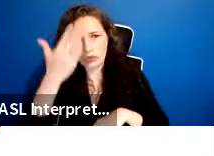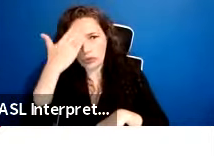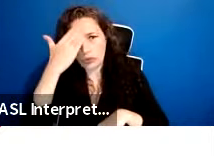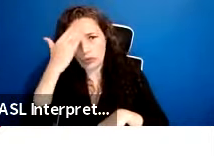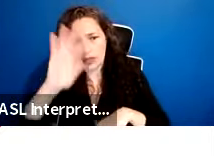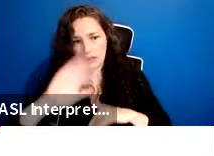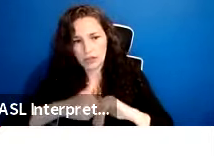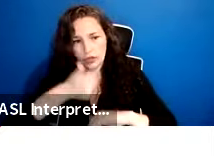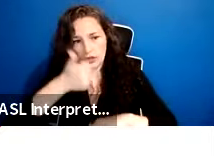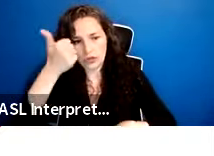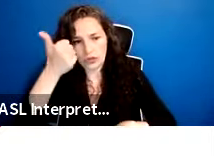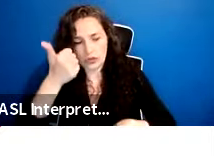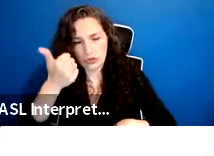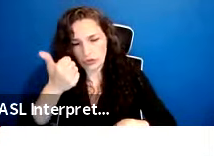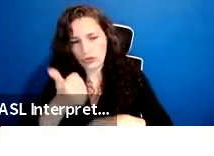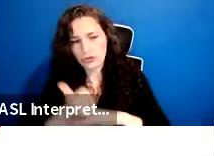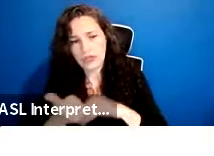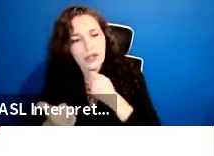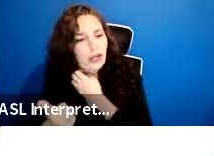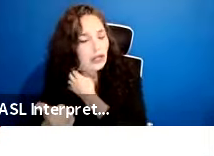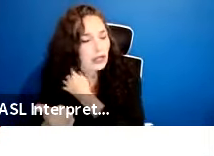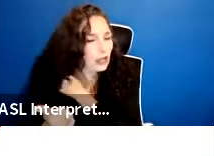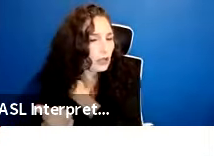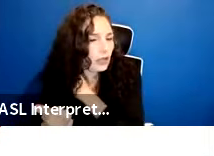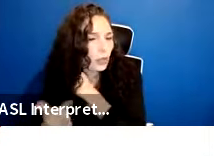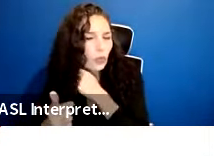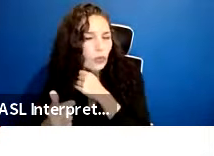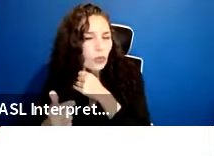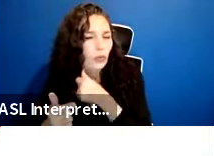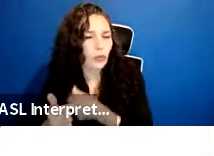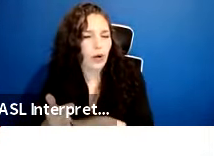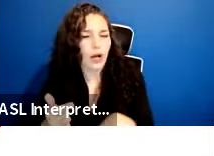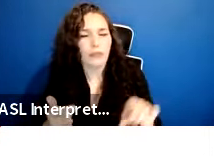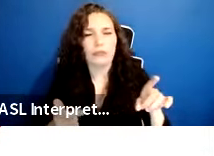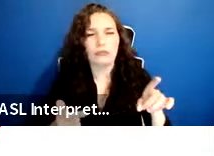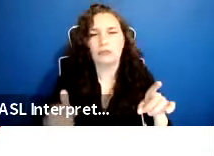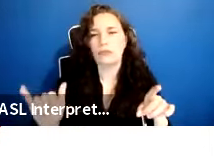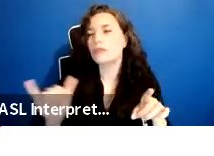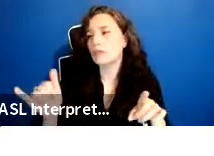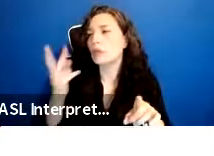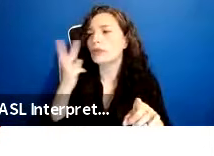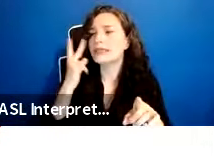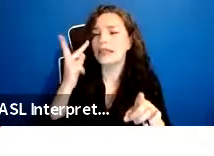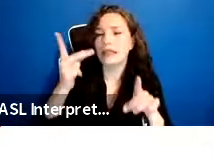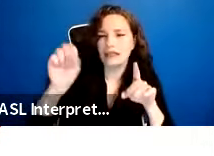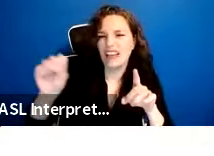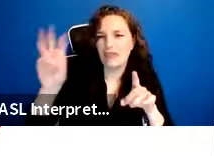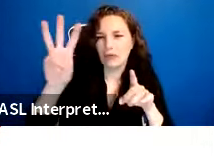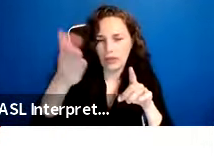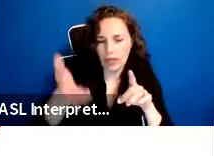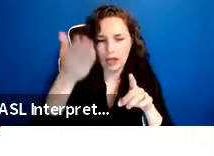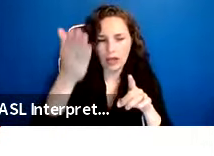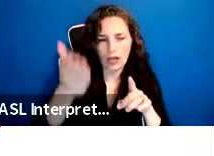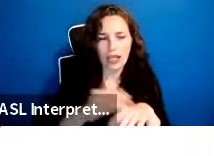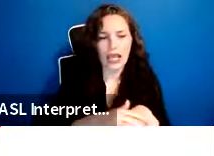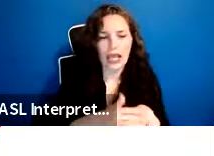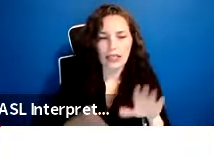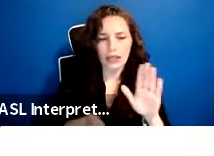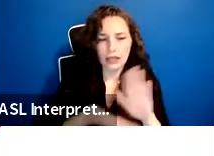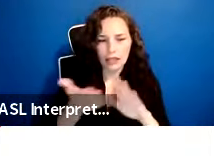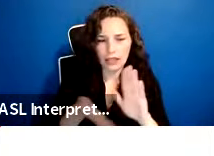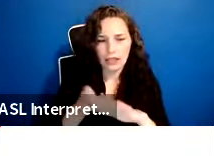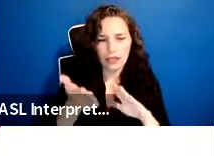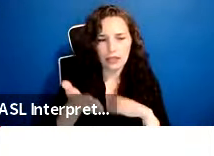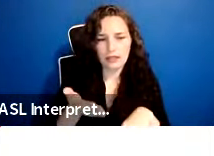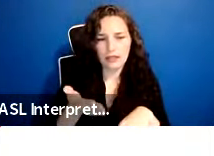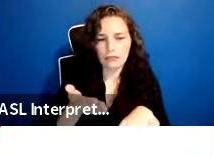software. And then you can also enable screen recording. All this is available on a free account as well, so